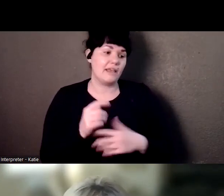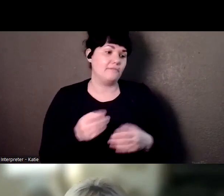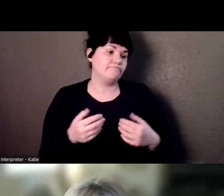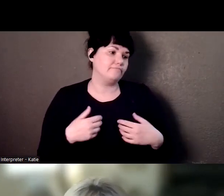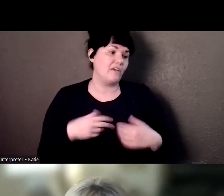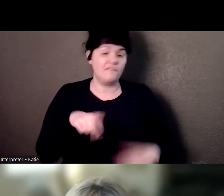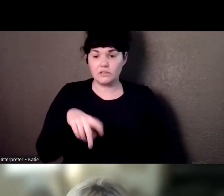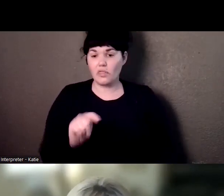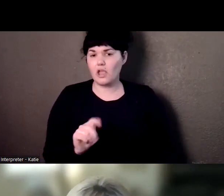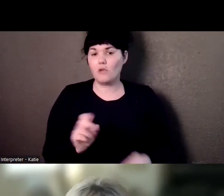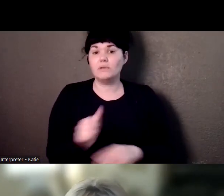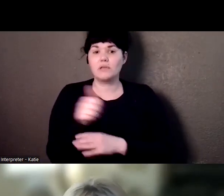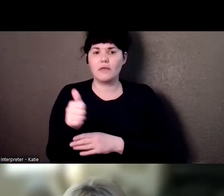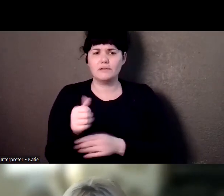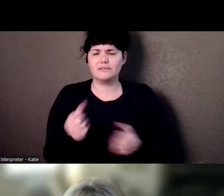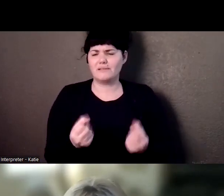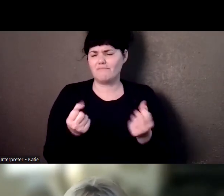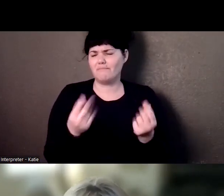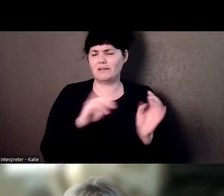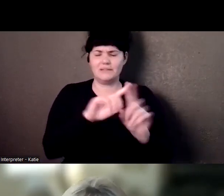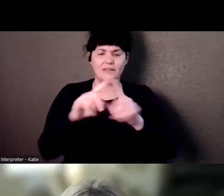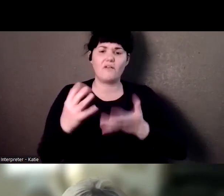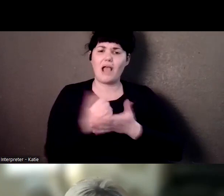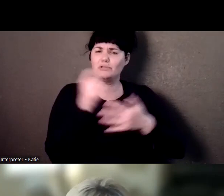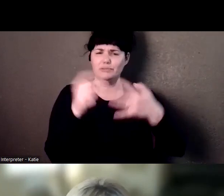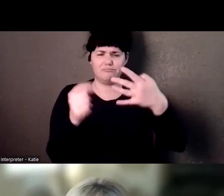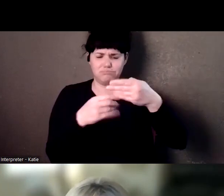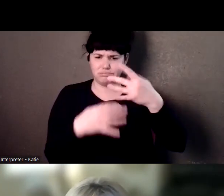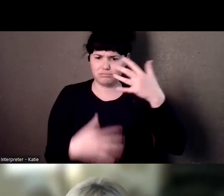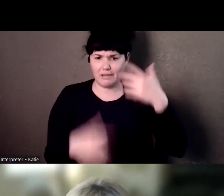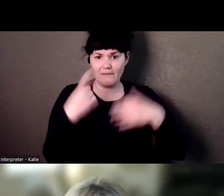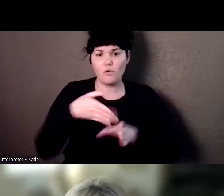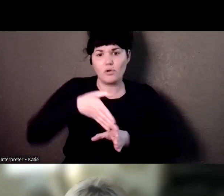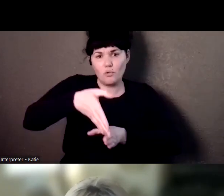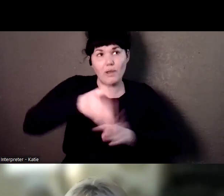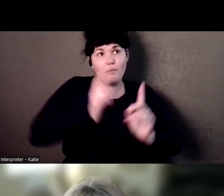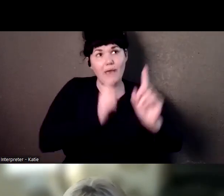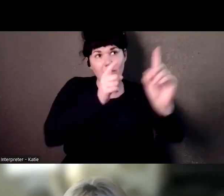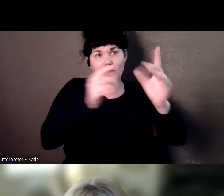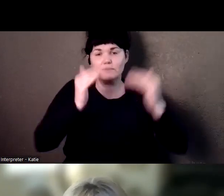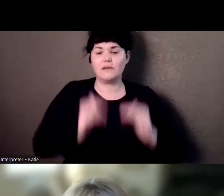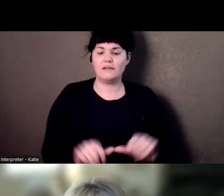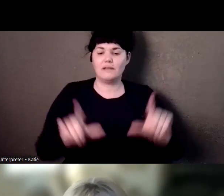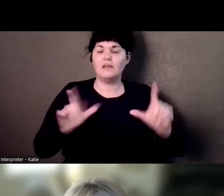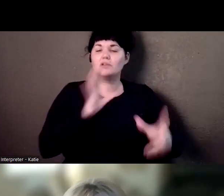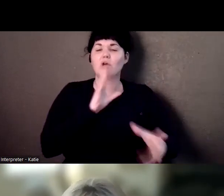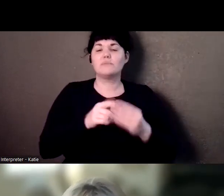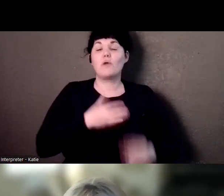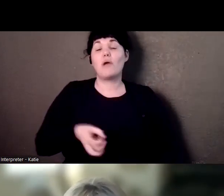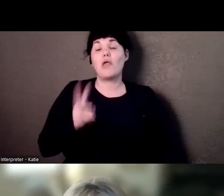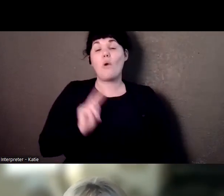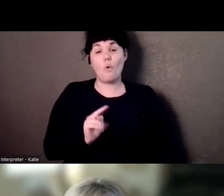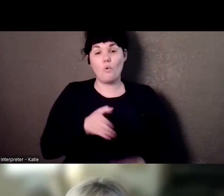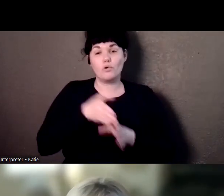also endless opportunities for career pathways. And the next slide talks a little bit about my own career pathways so that you can